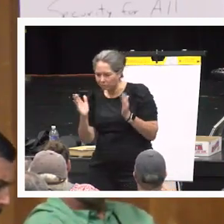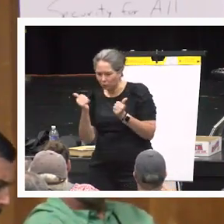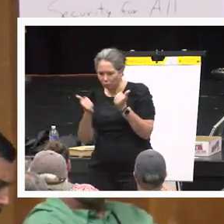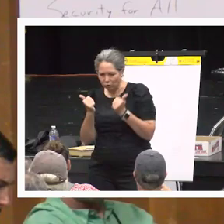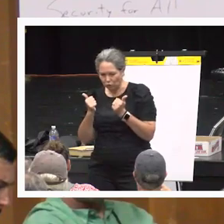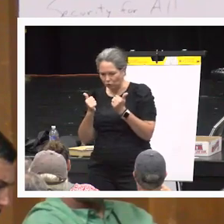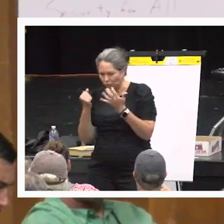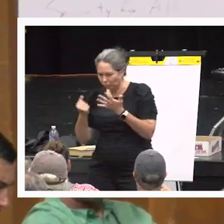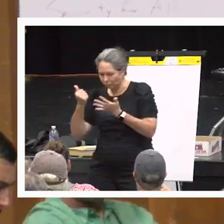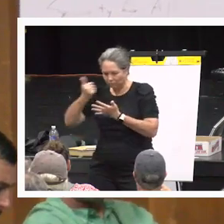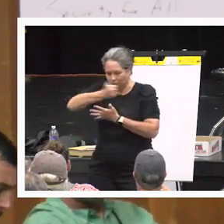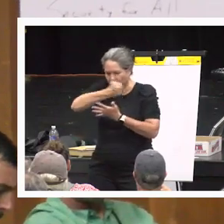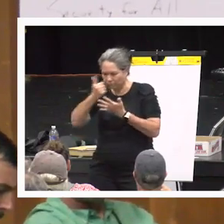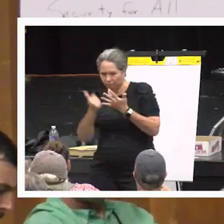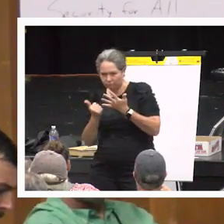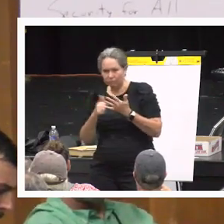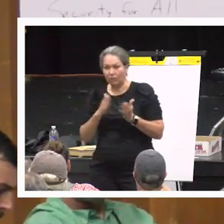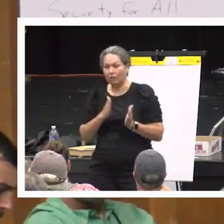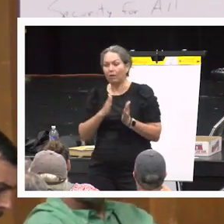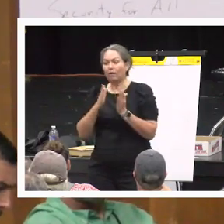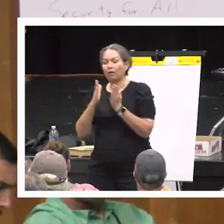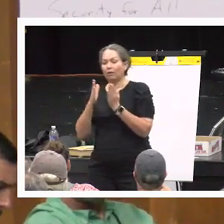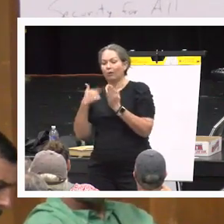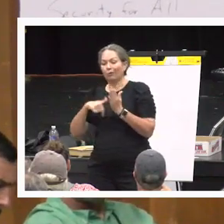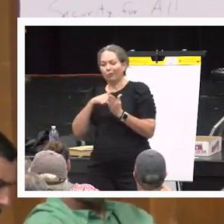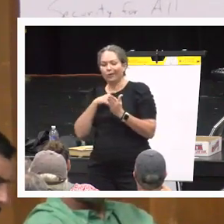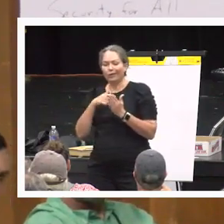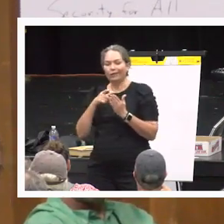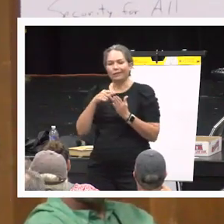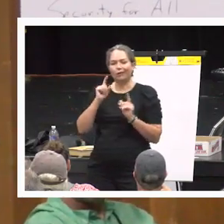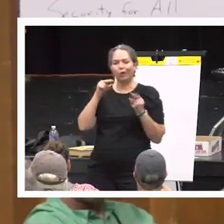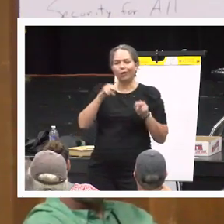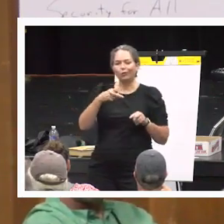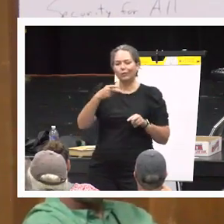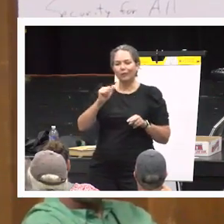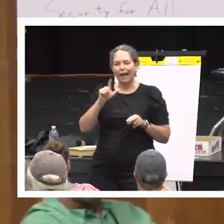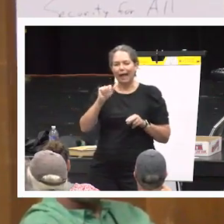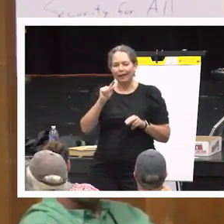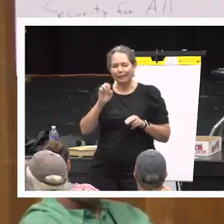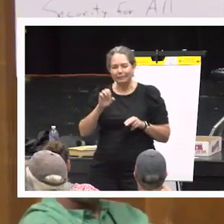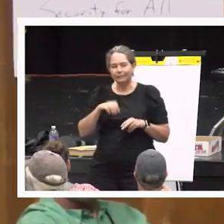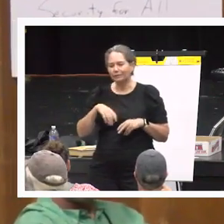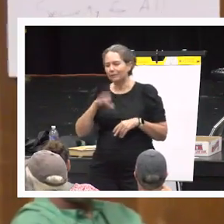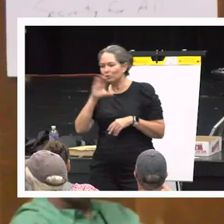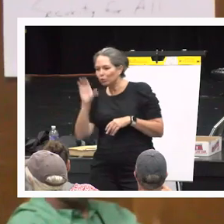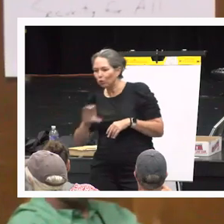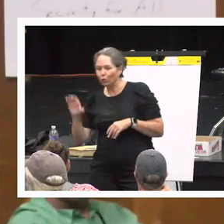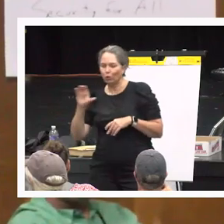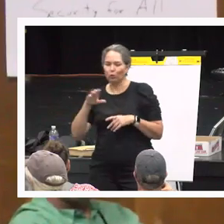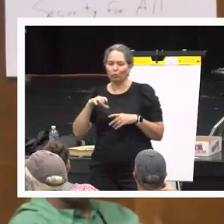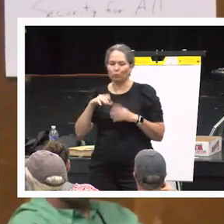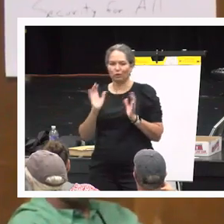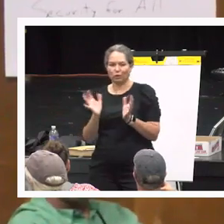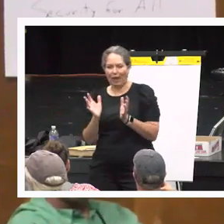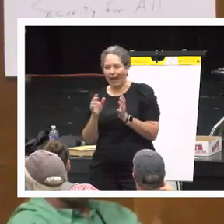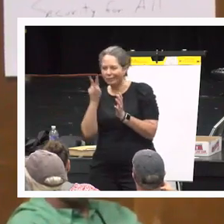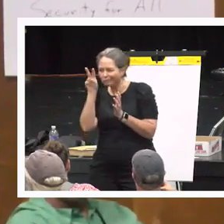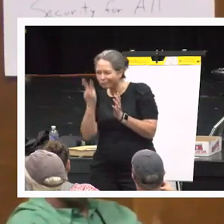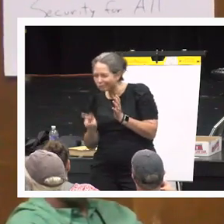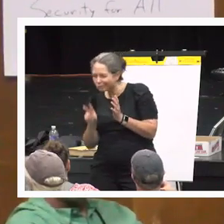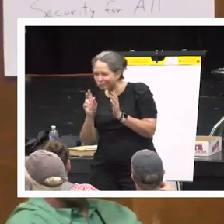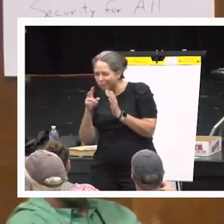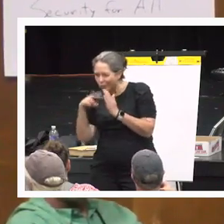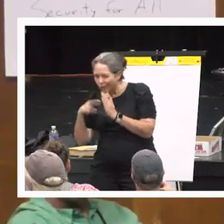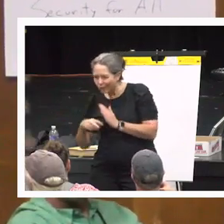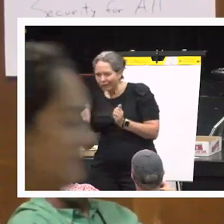in the second session. We looked at the Padlet information. We looked at the Zoom chat from the first meeting.